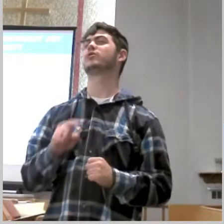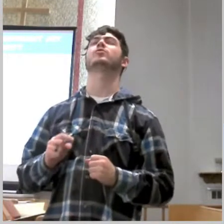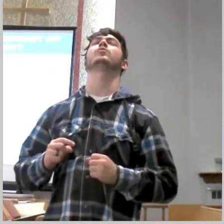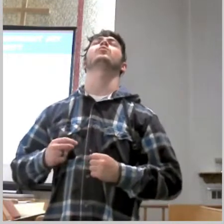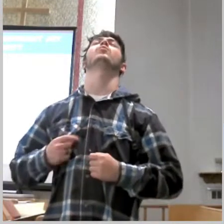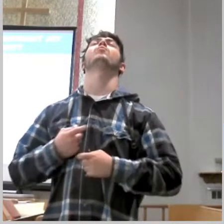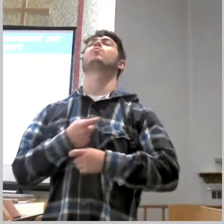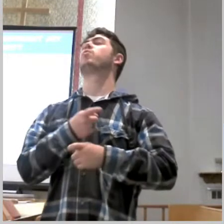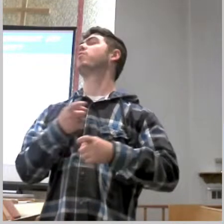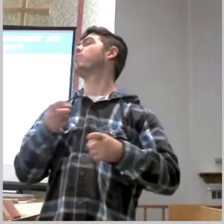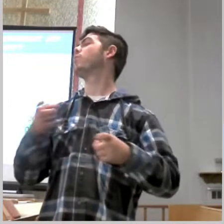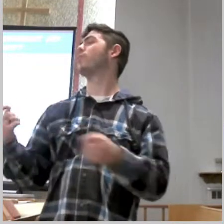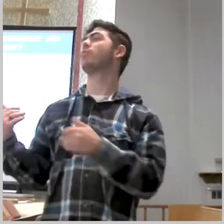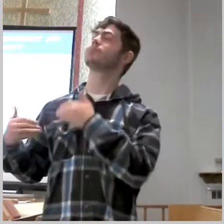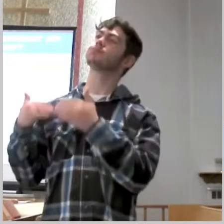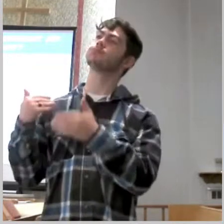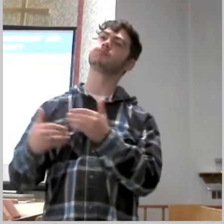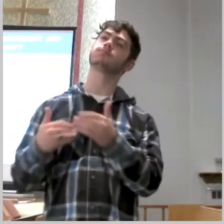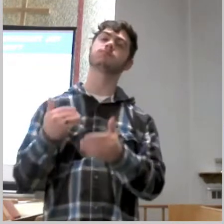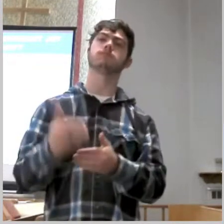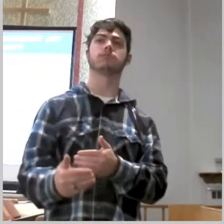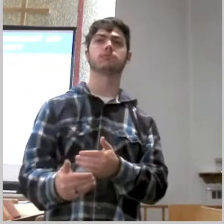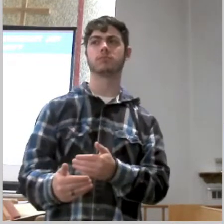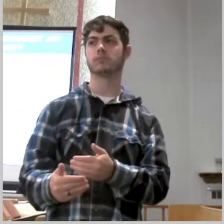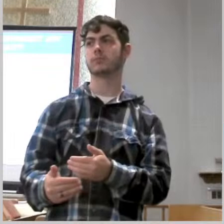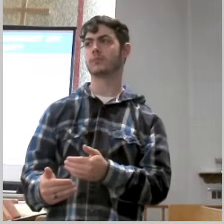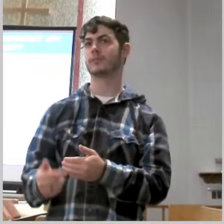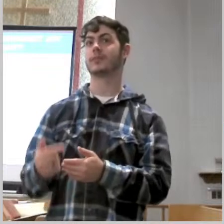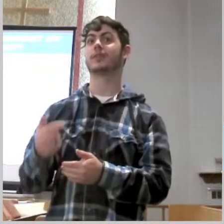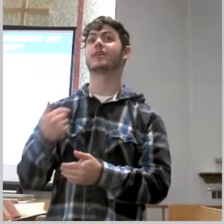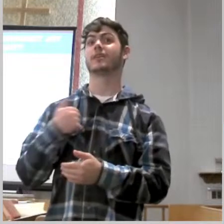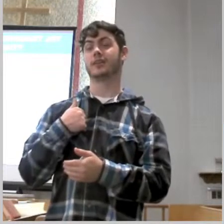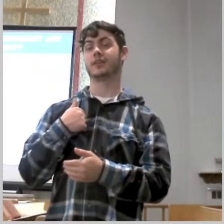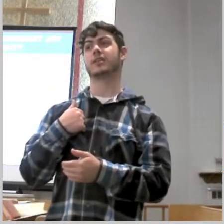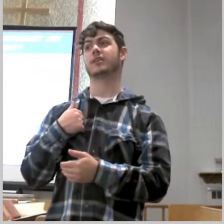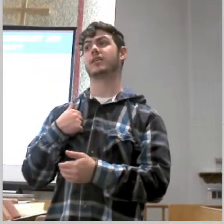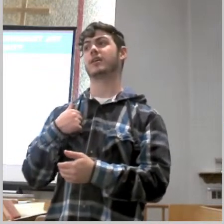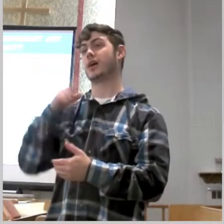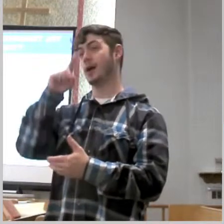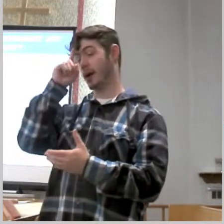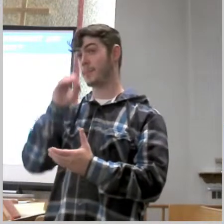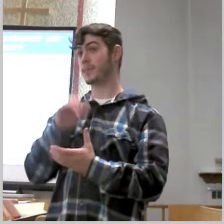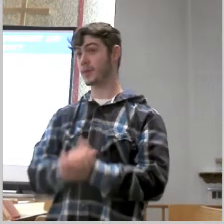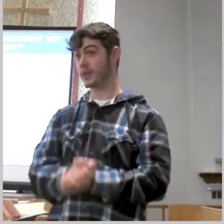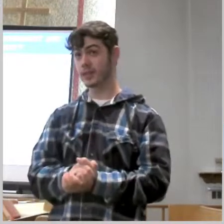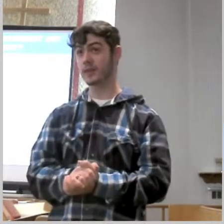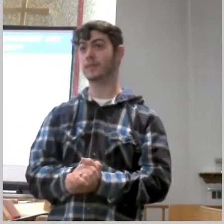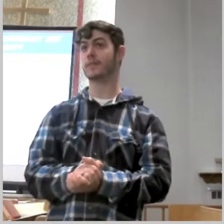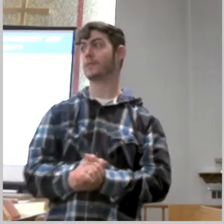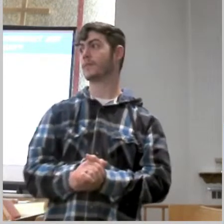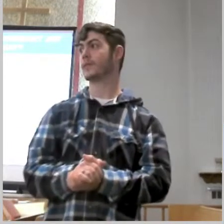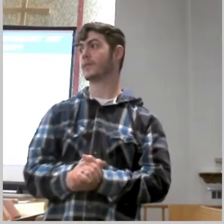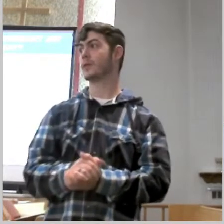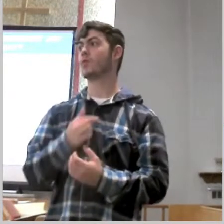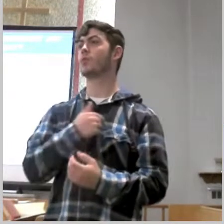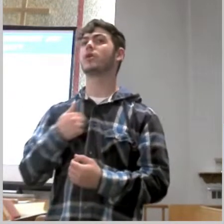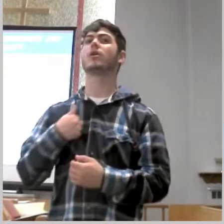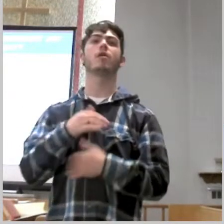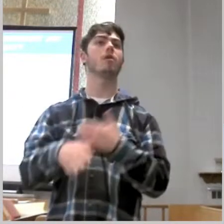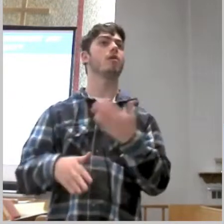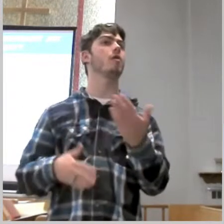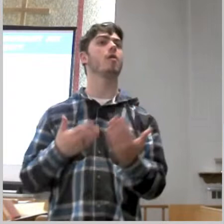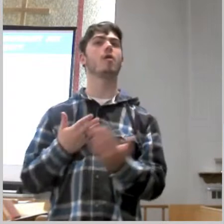overflowing generosity? Because I believe that we all really want to give. I believe in the bottom of my heart we have a